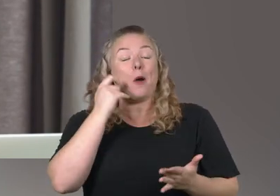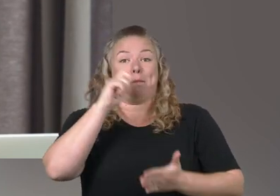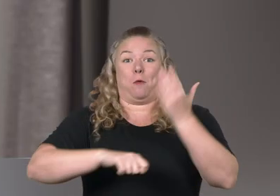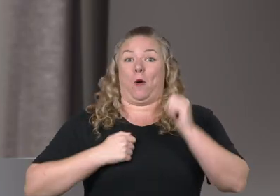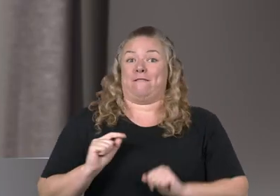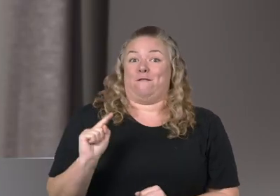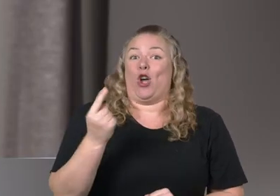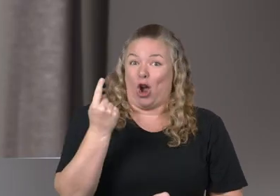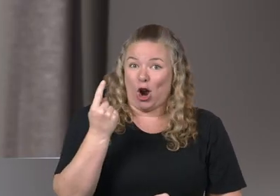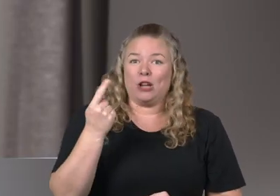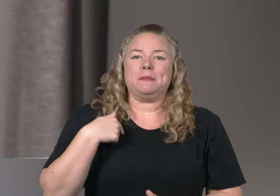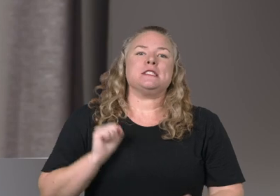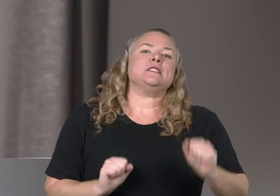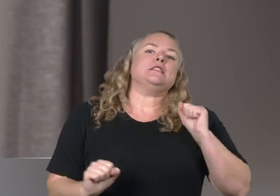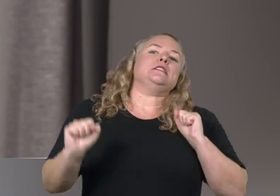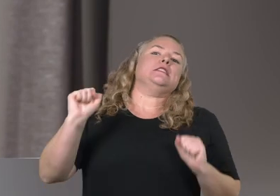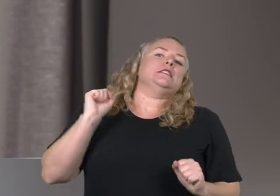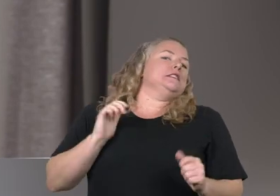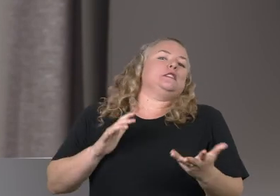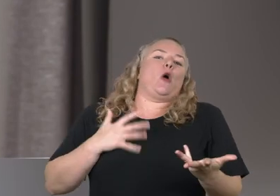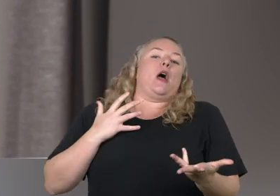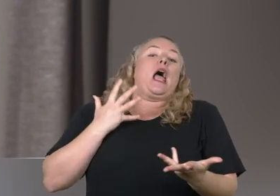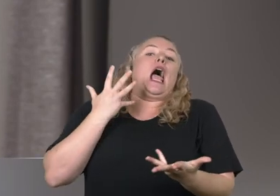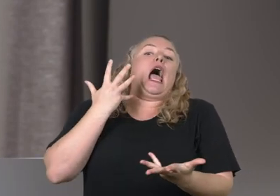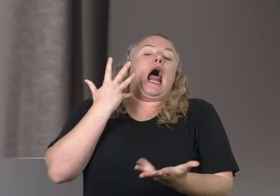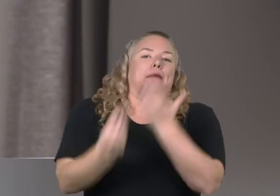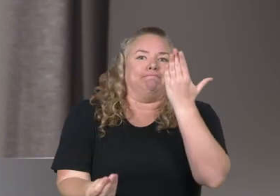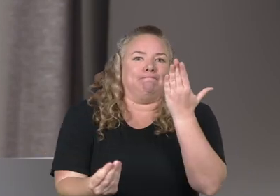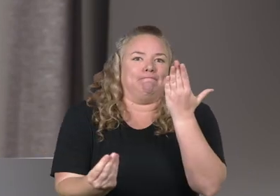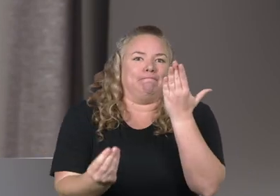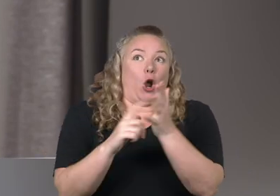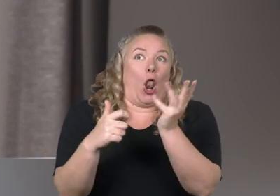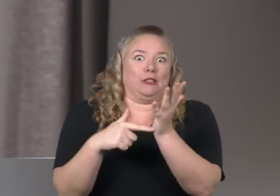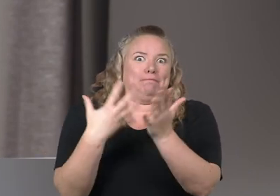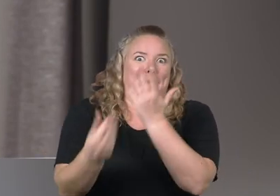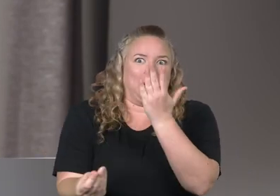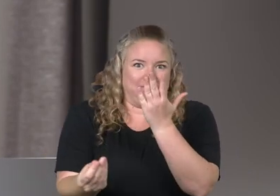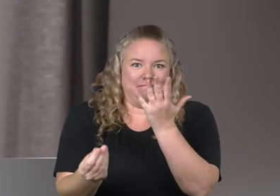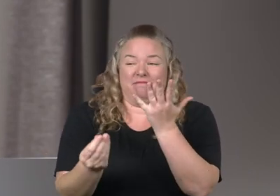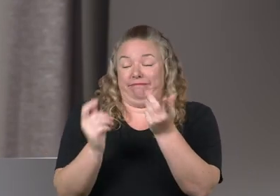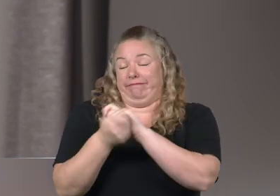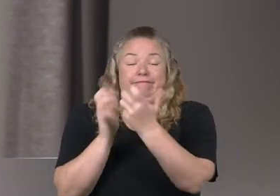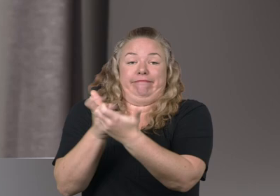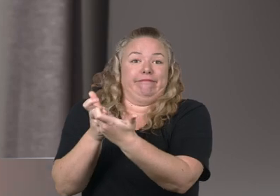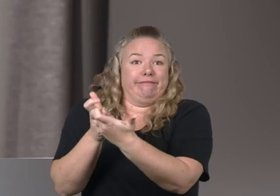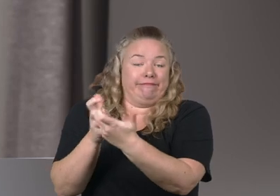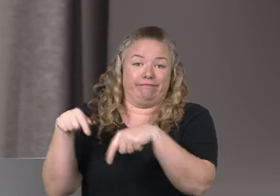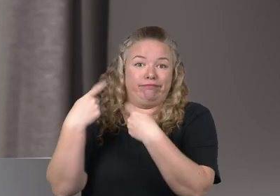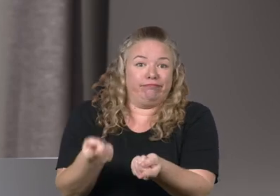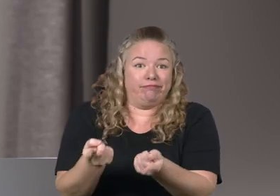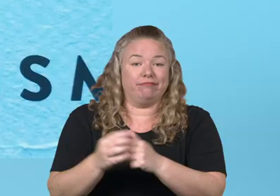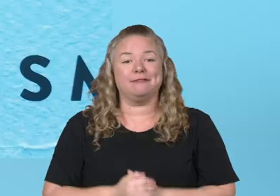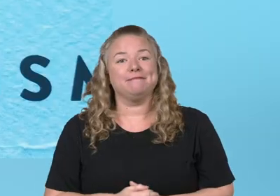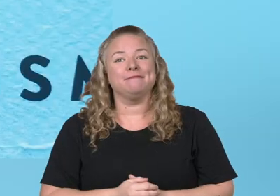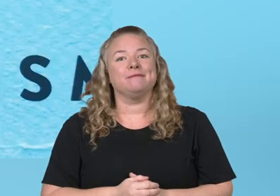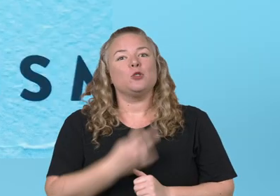iPhone. I was slow and slightly resistant to join the iPhone cult, but of course, you know, I was converted